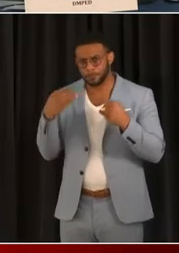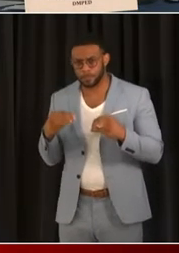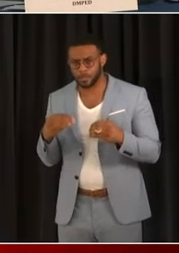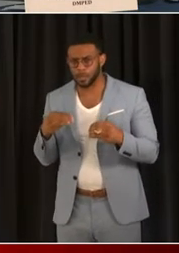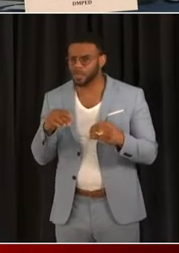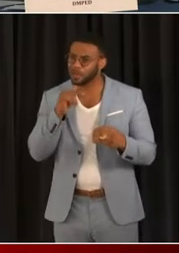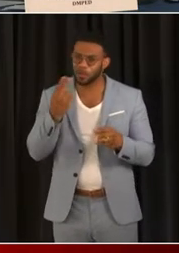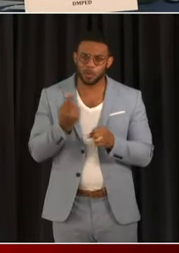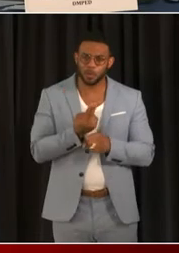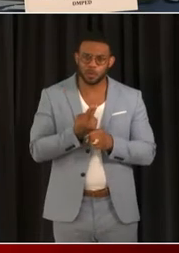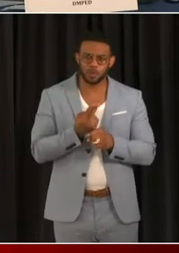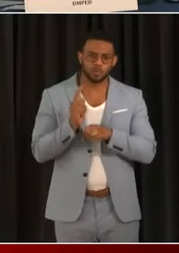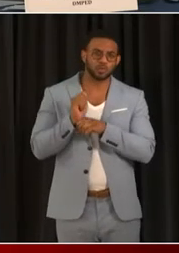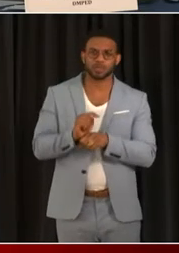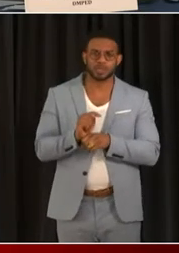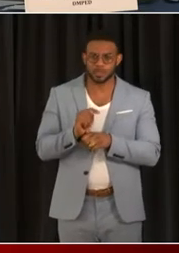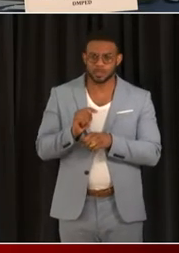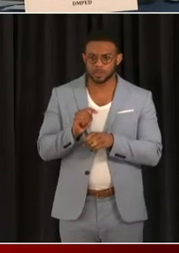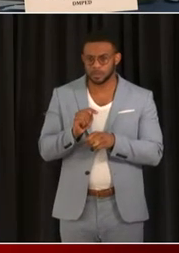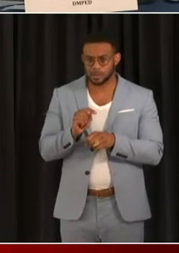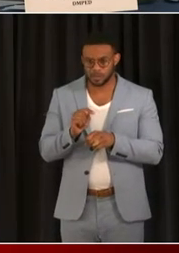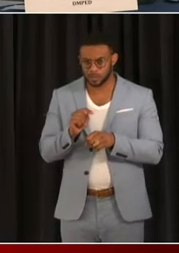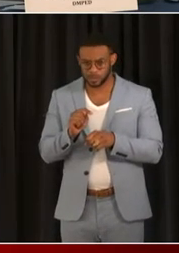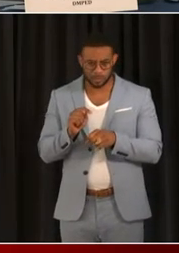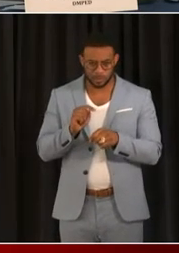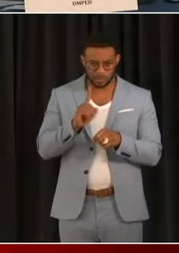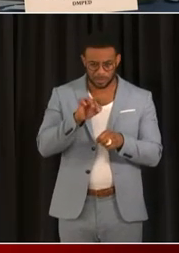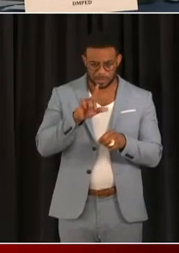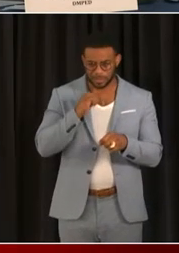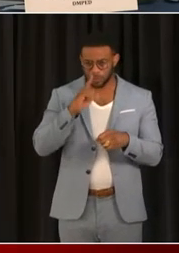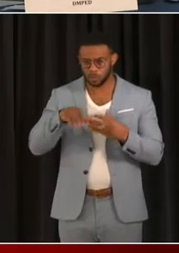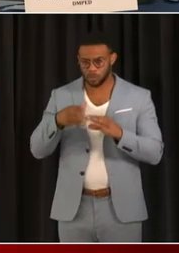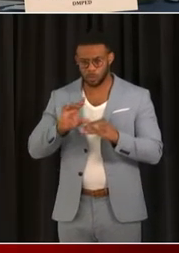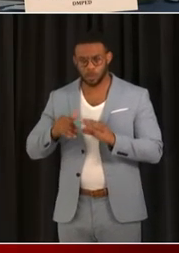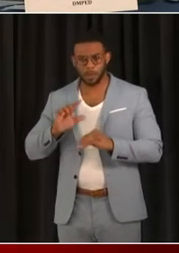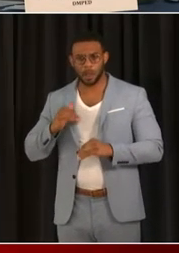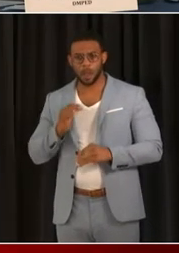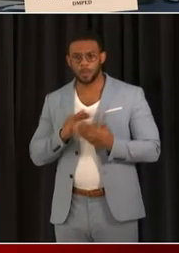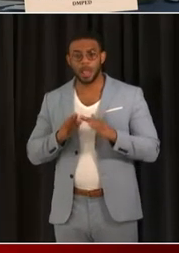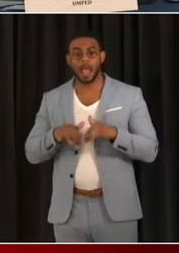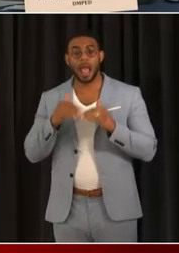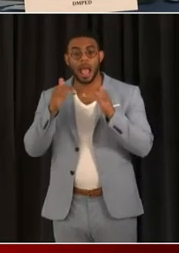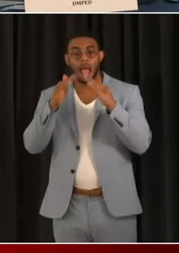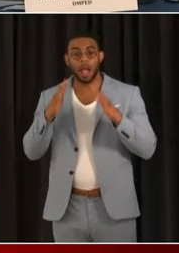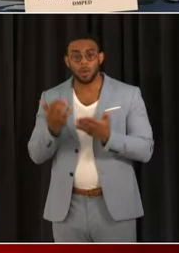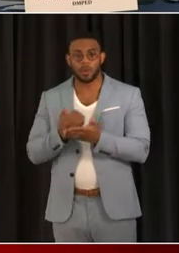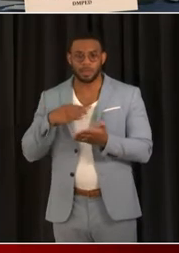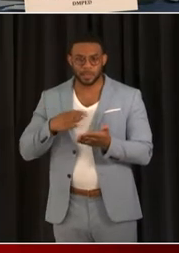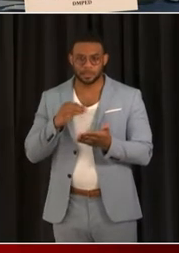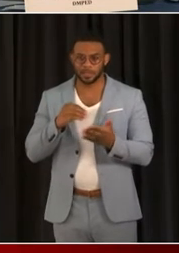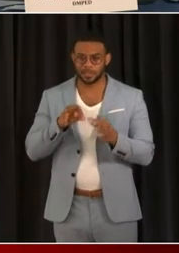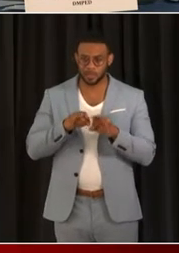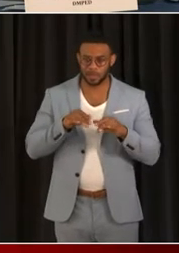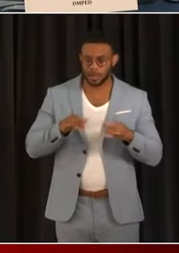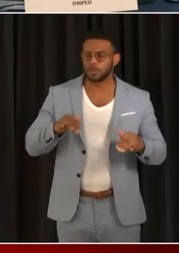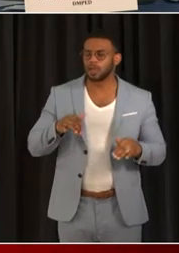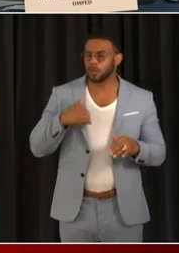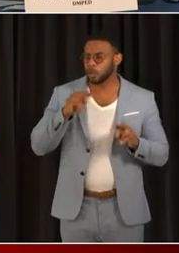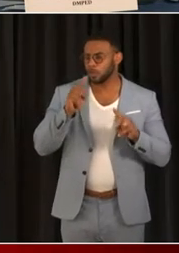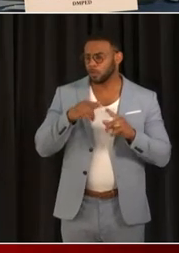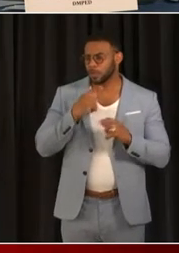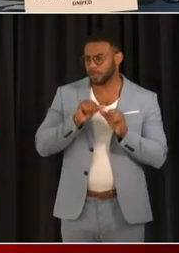grocery stores, they don't use the traditional factors to tell the story about our communities that are about household income and degree level. And so